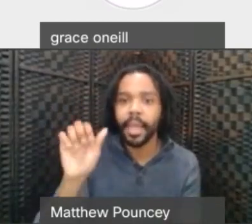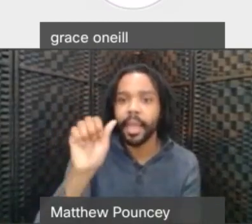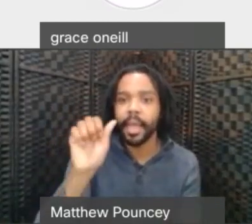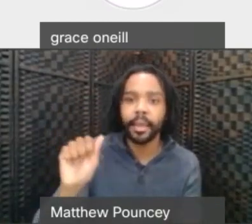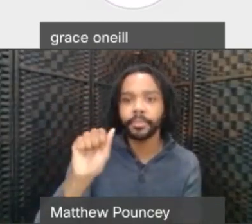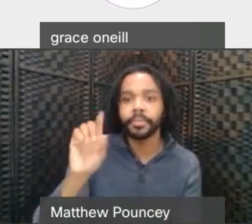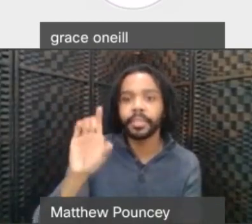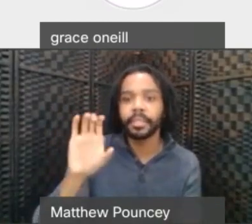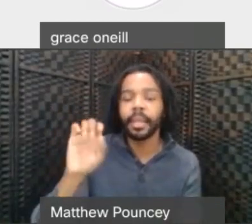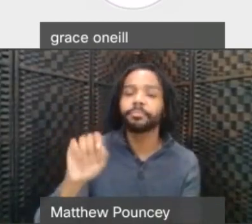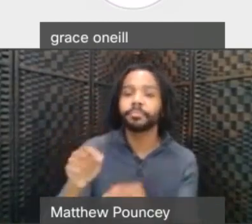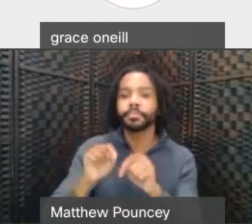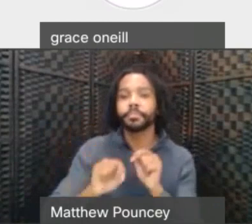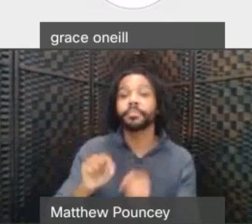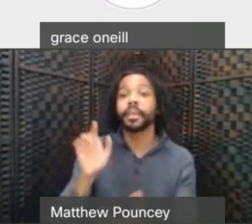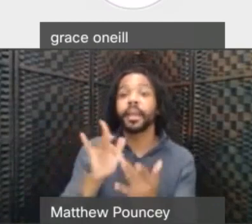evvinfo@dc.gov.